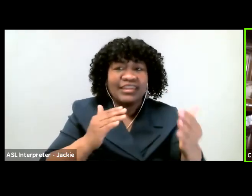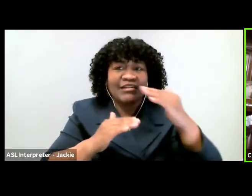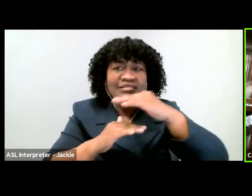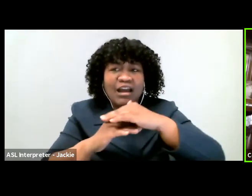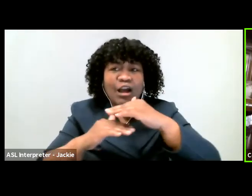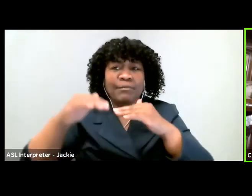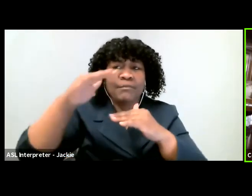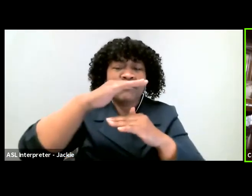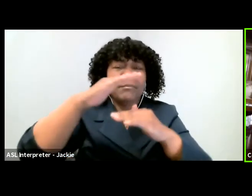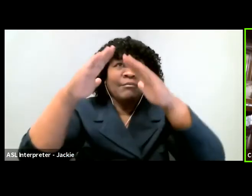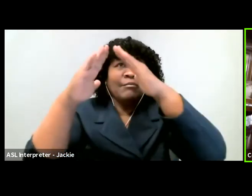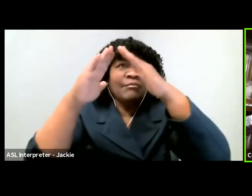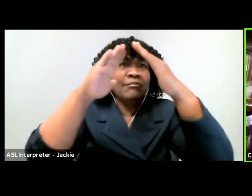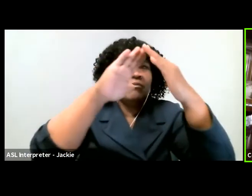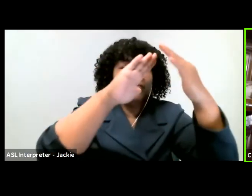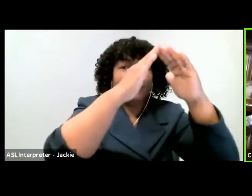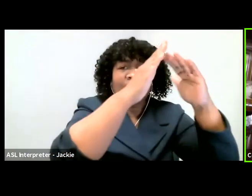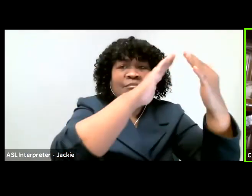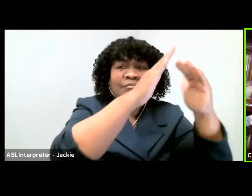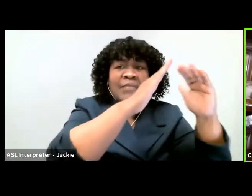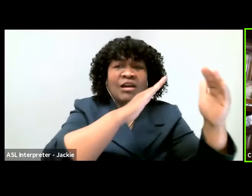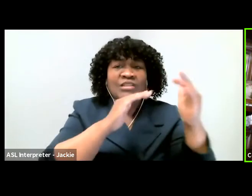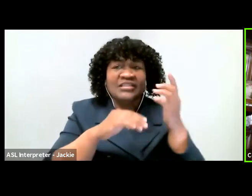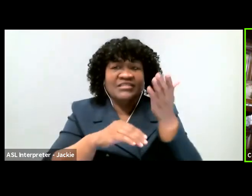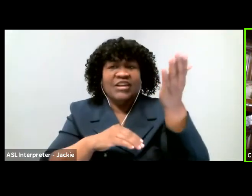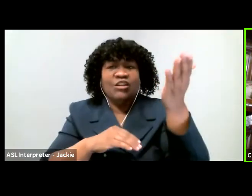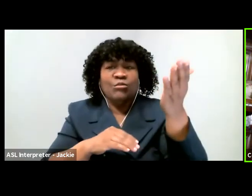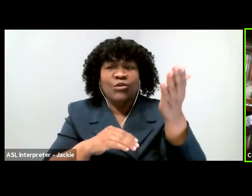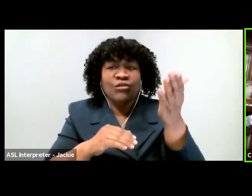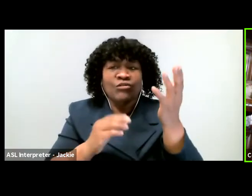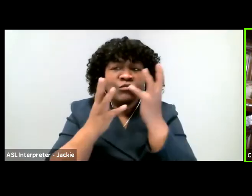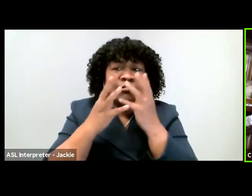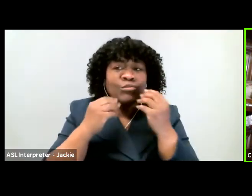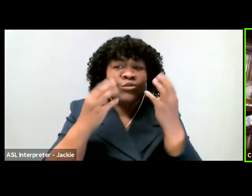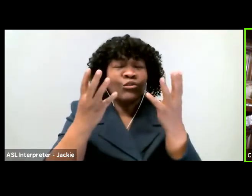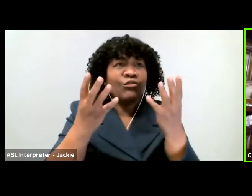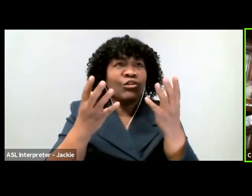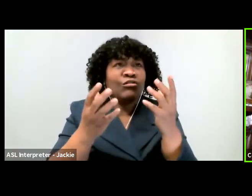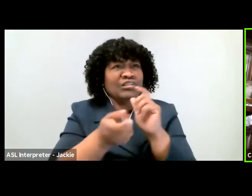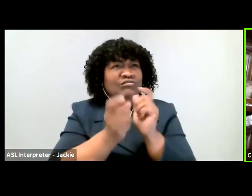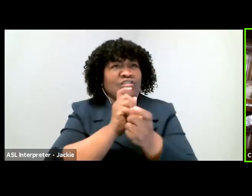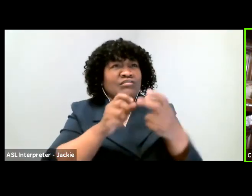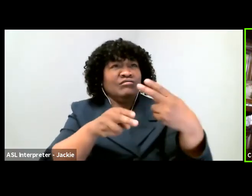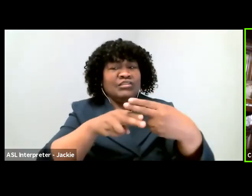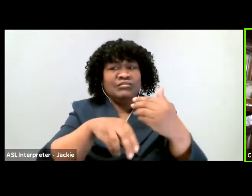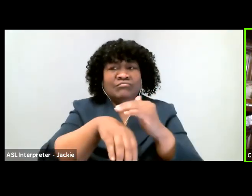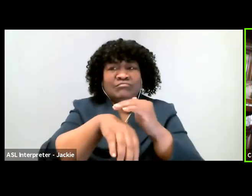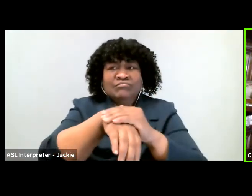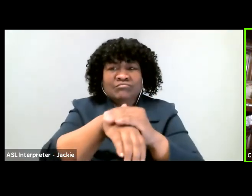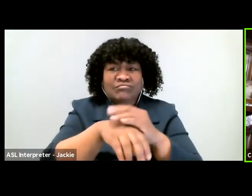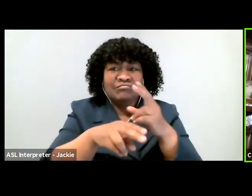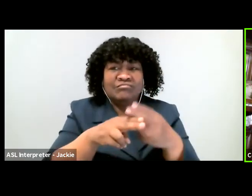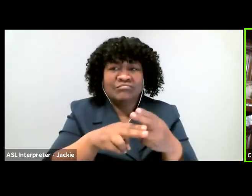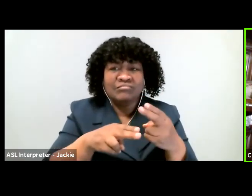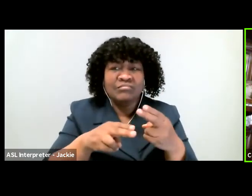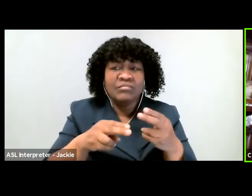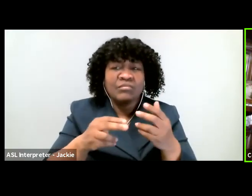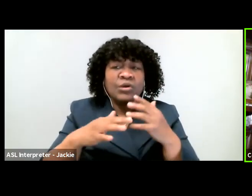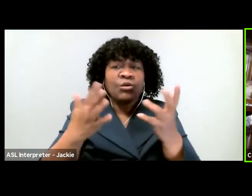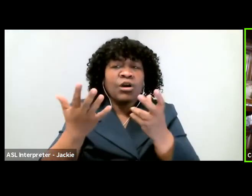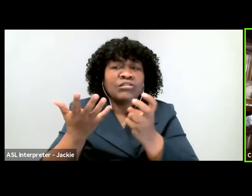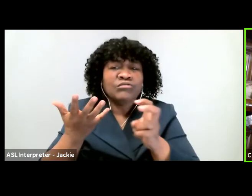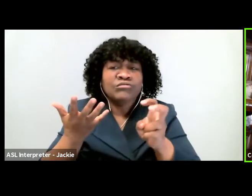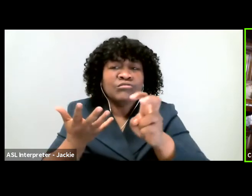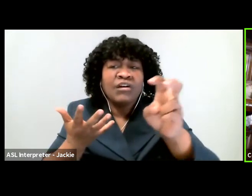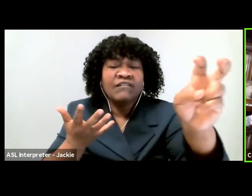another. The mountain's available. Anglicize that. What do you travel